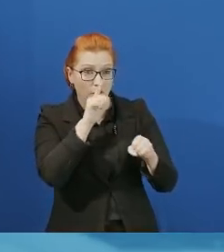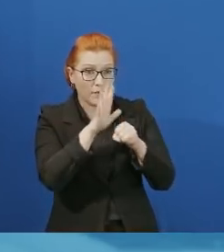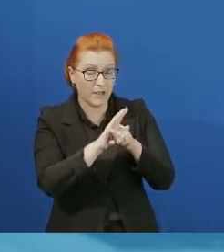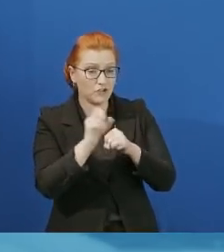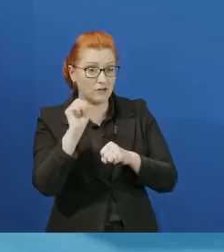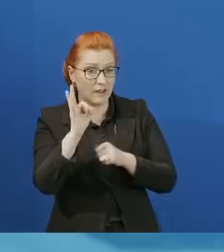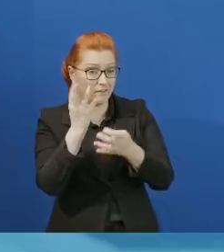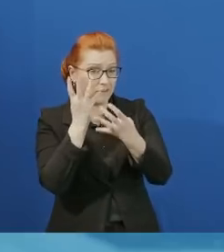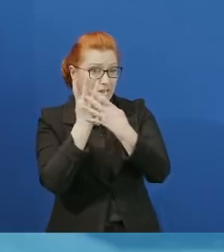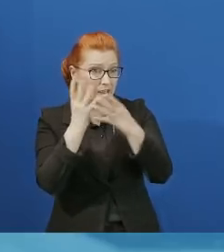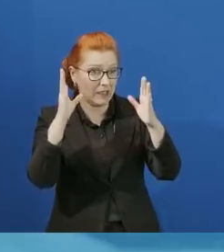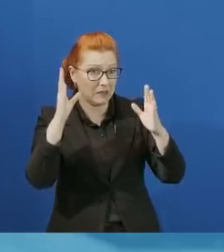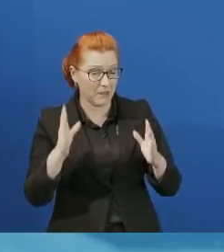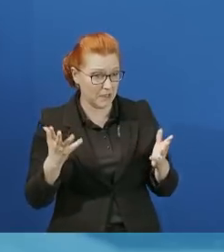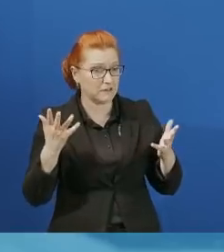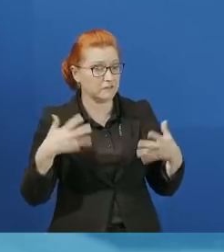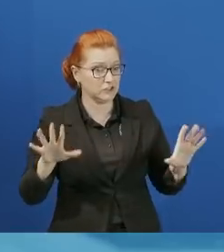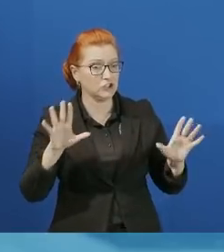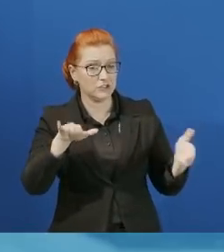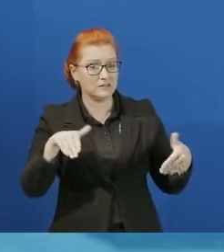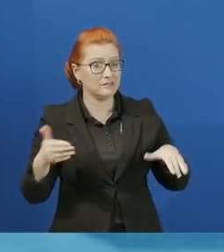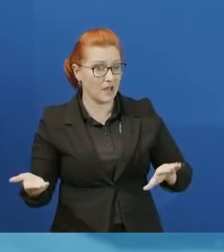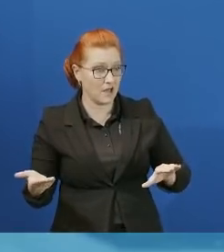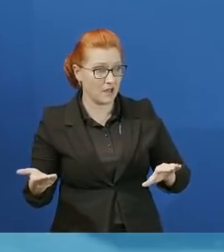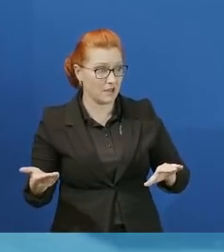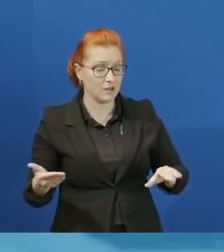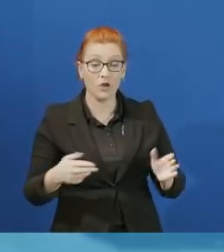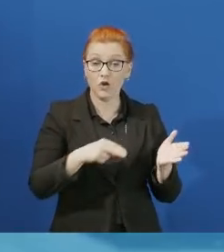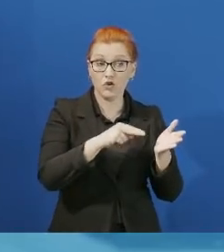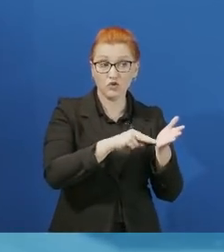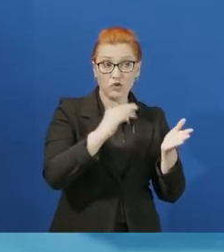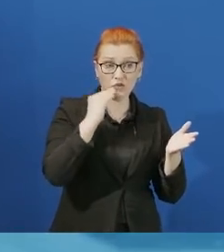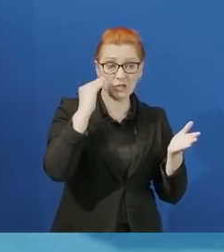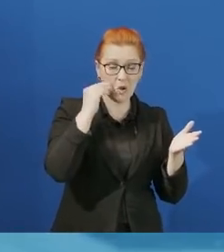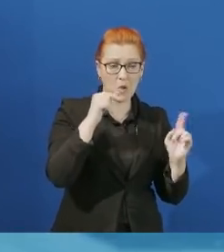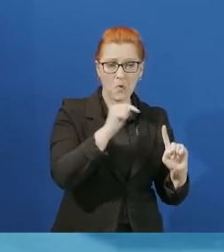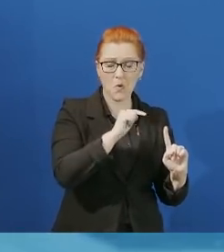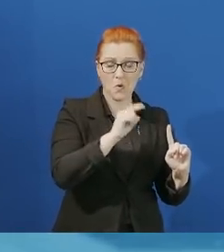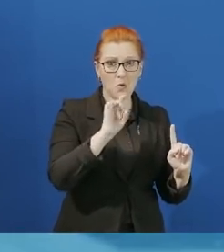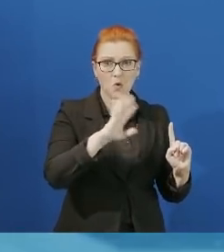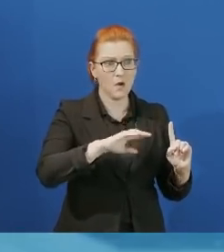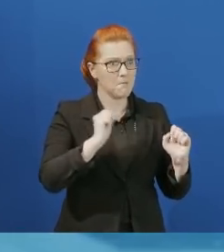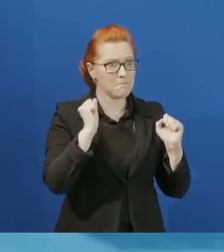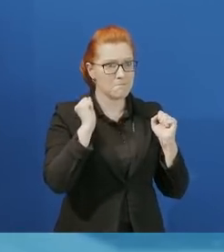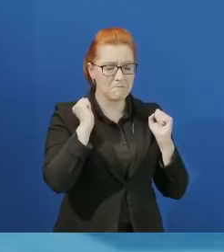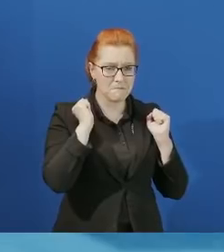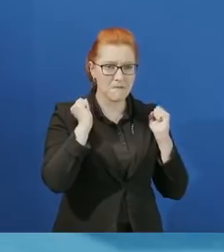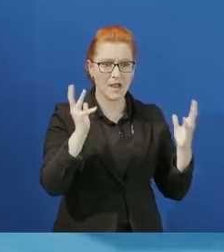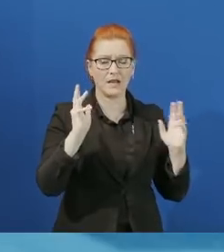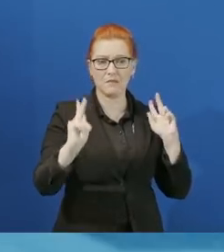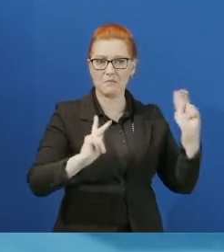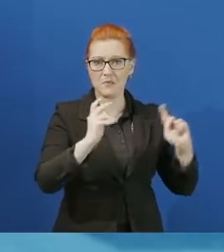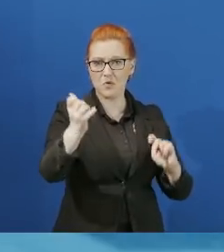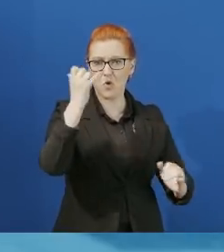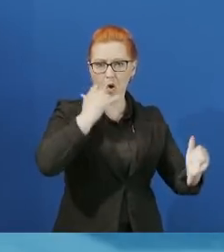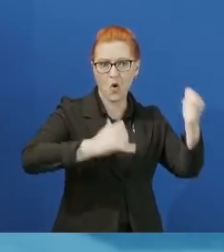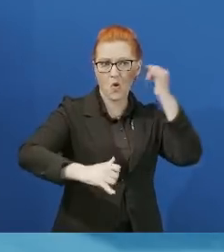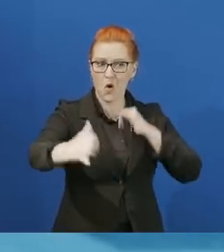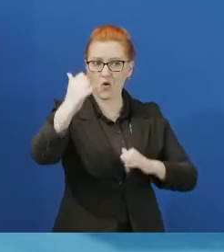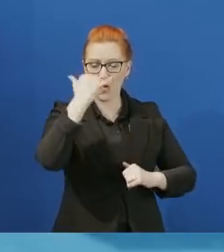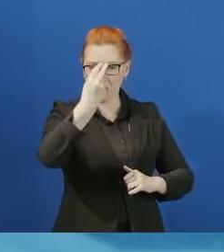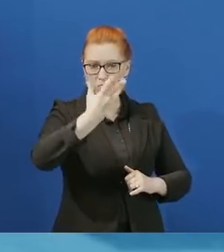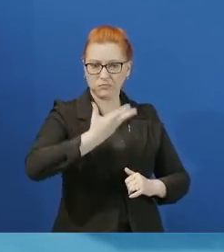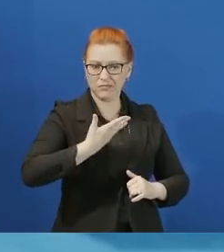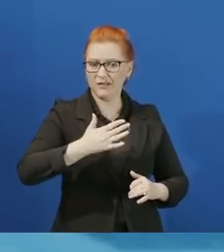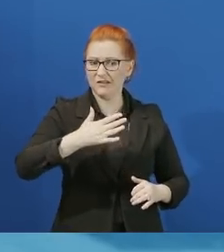where they are. We get calls all the time from people saying, hey, my grandmother, my mother, my this, my that, what's going on? Okay, I want